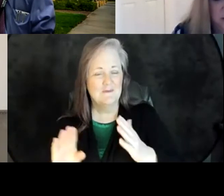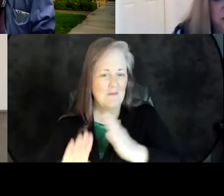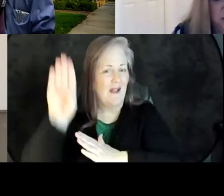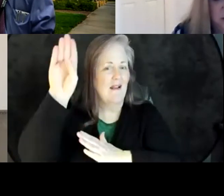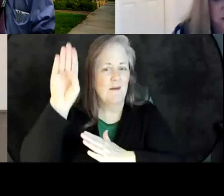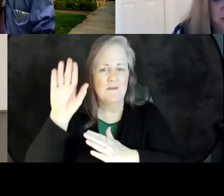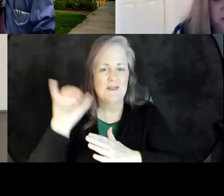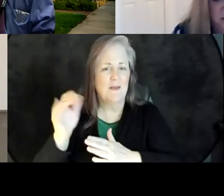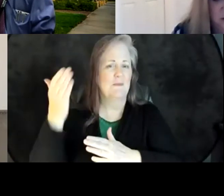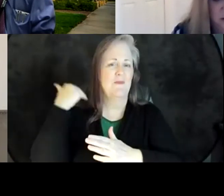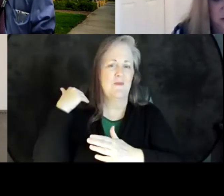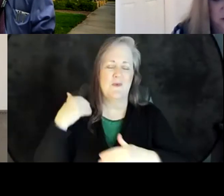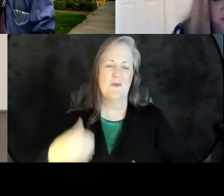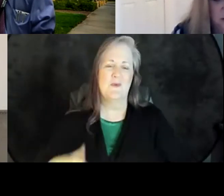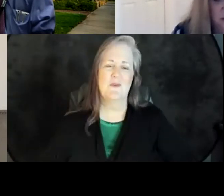where we were?